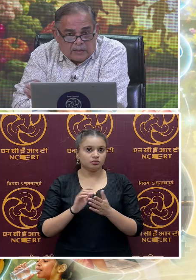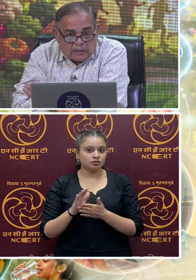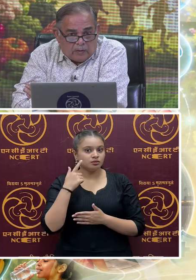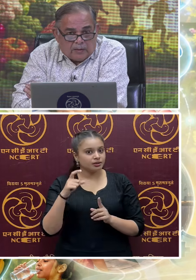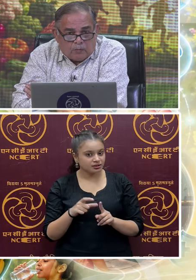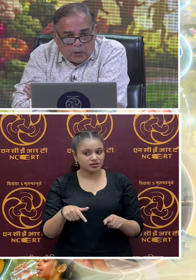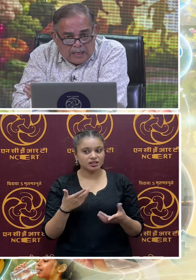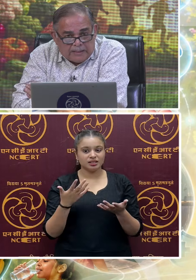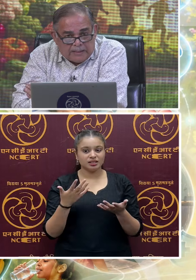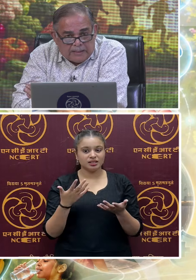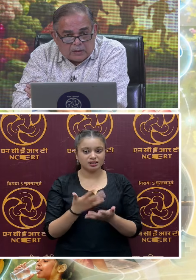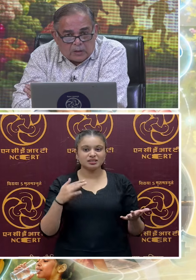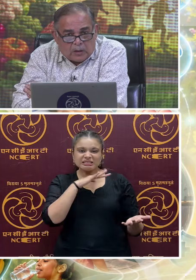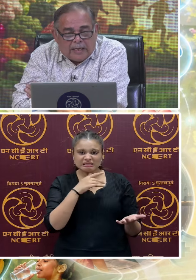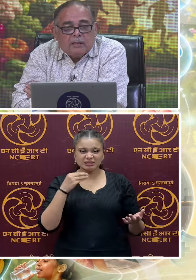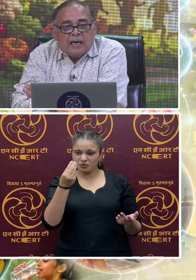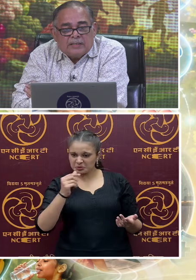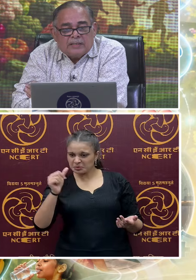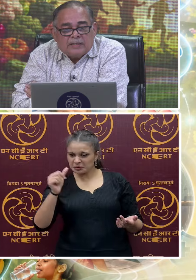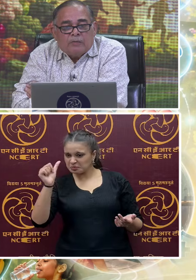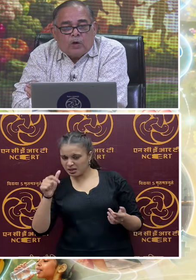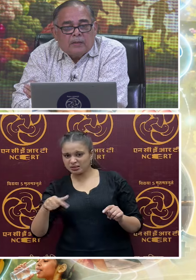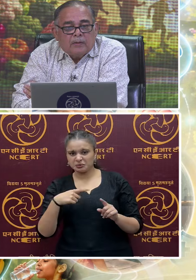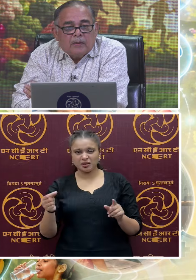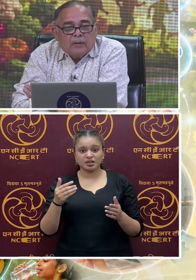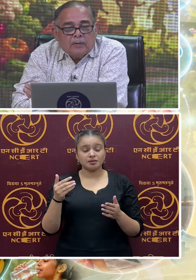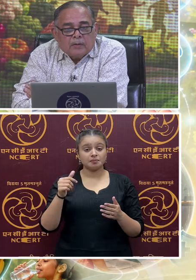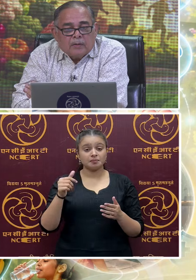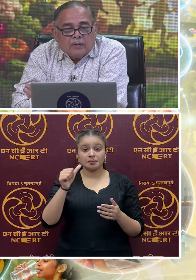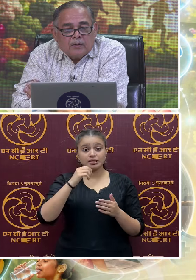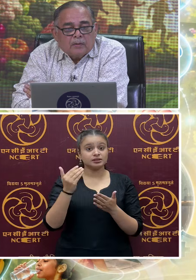unhygienic food habits and unsafe water.